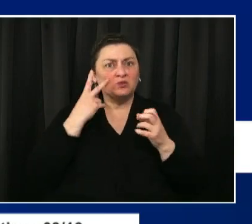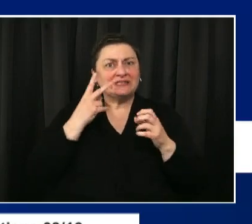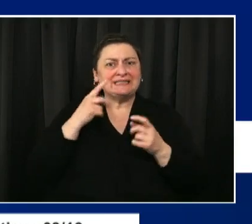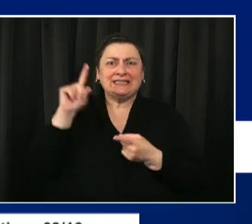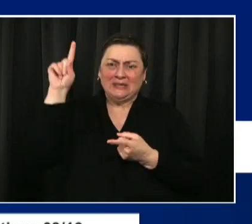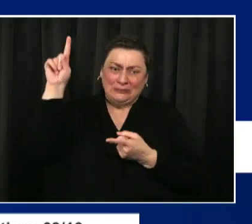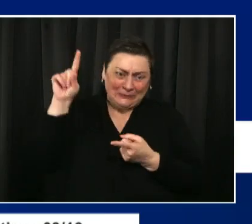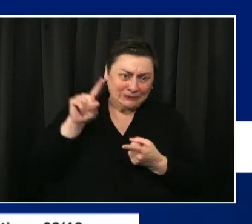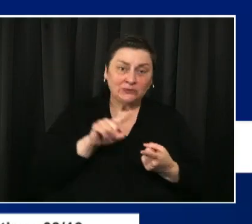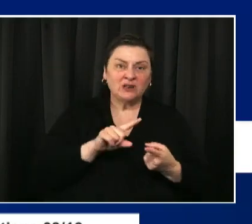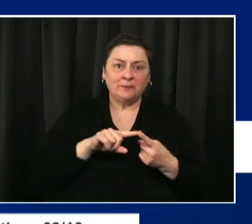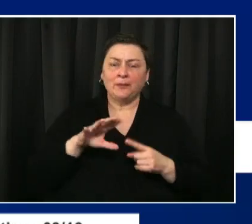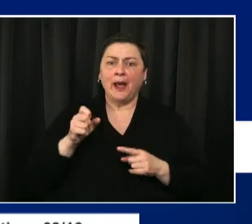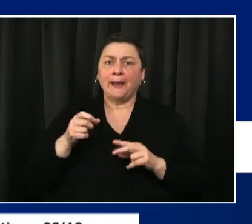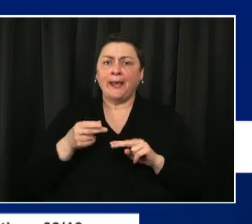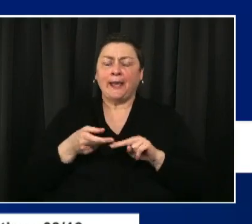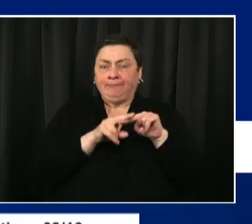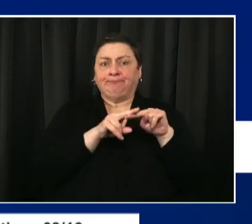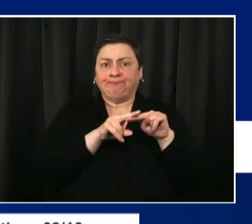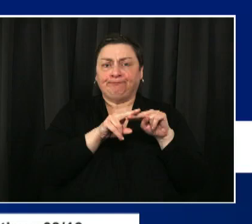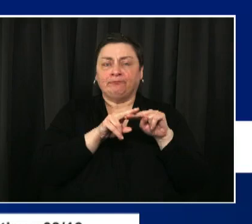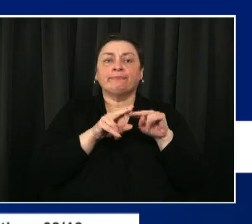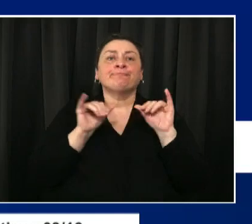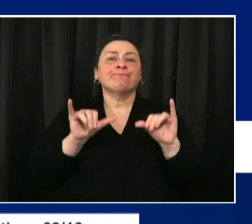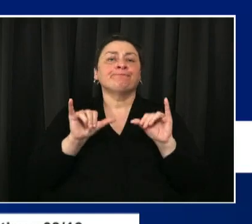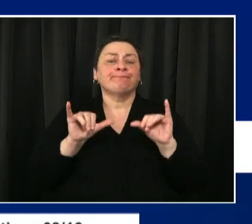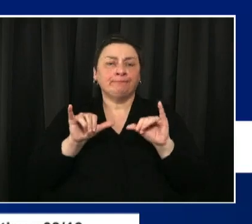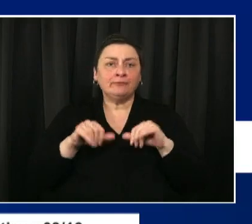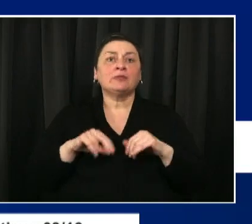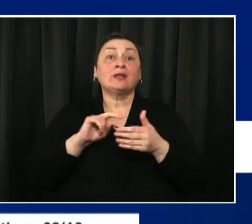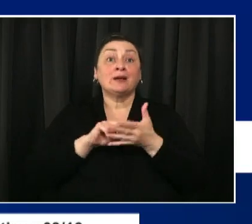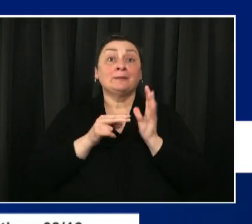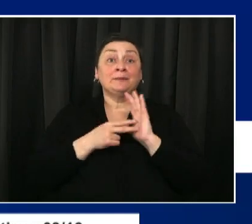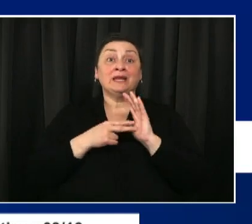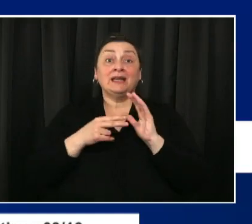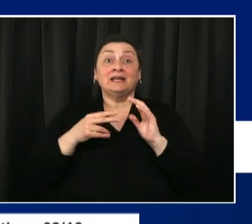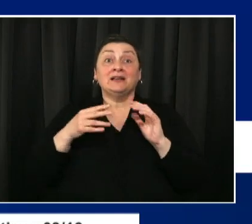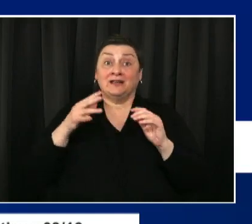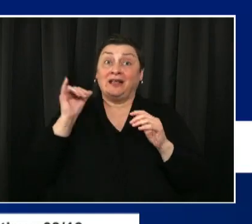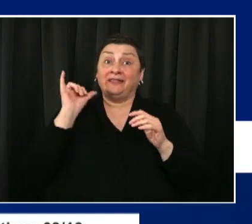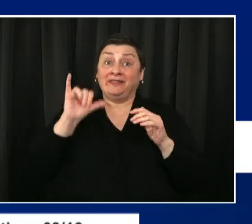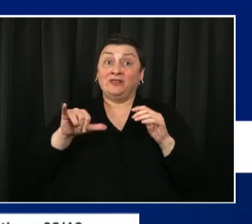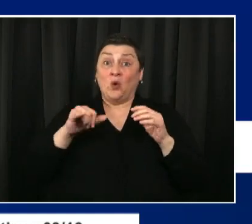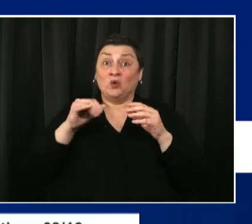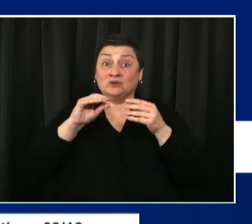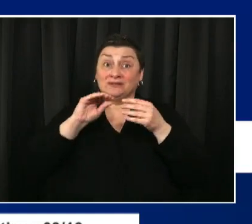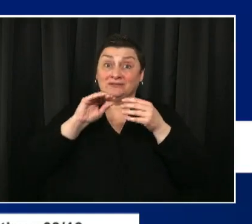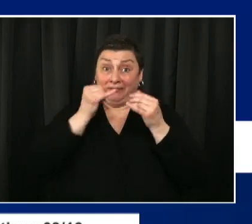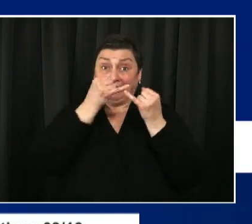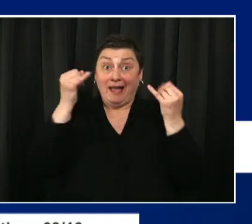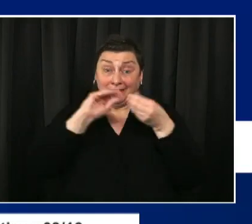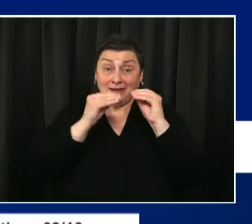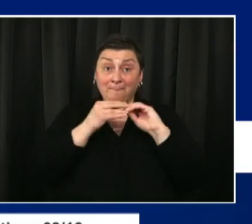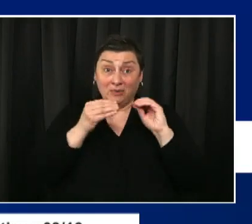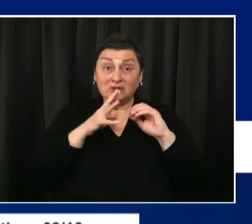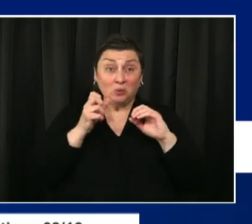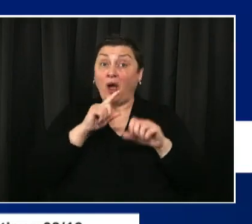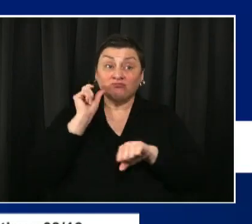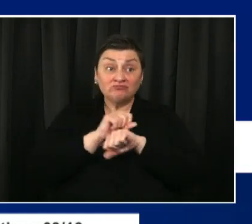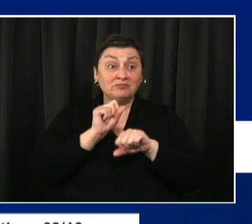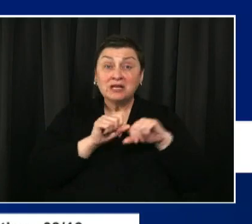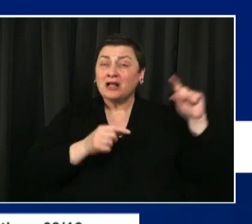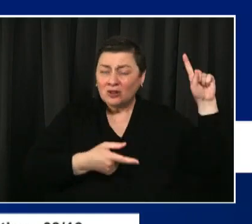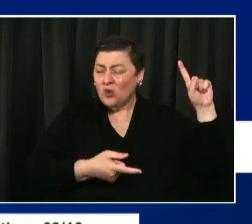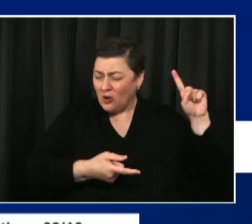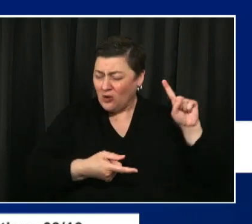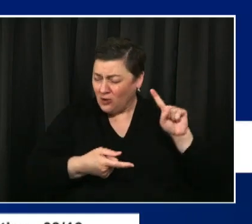news here in that this epidemic curve has been going down, down, down progressively since December. And then a cautionary